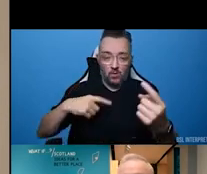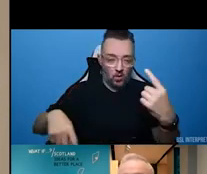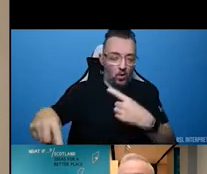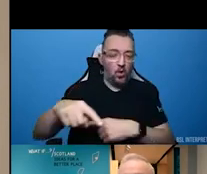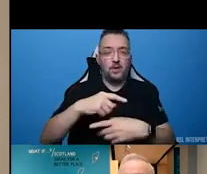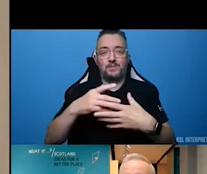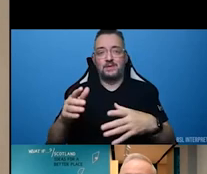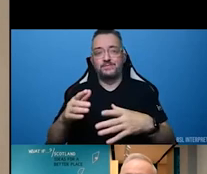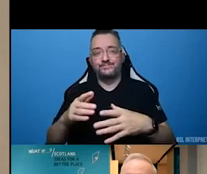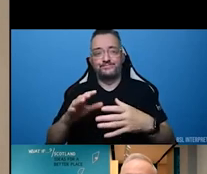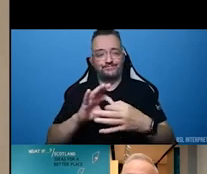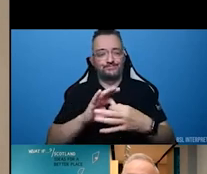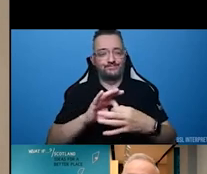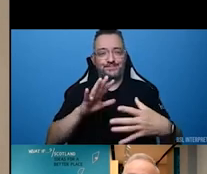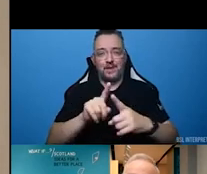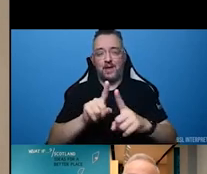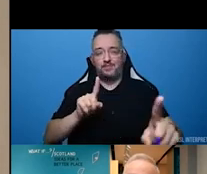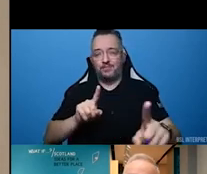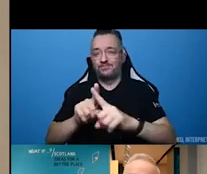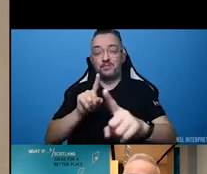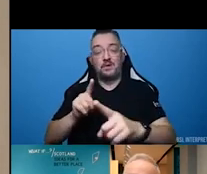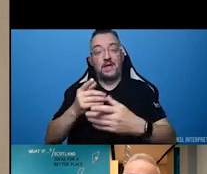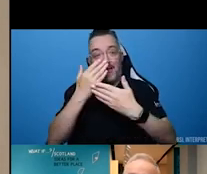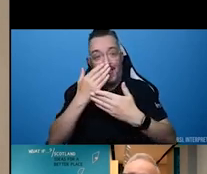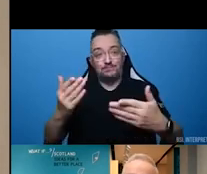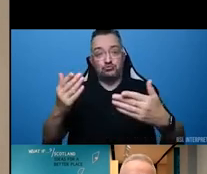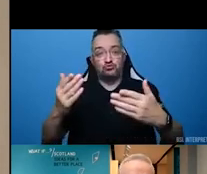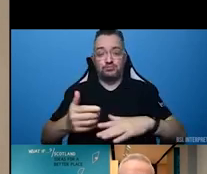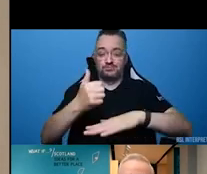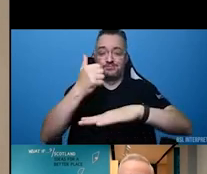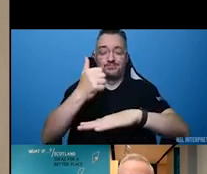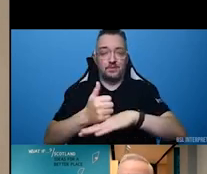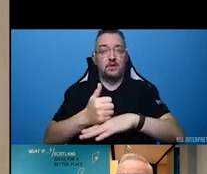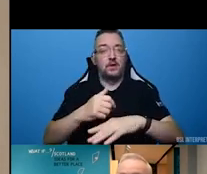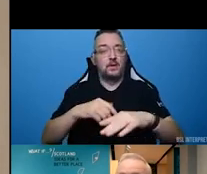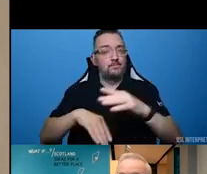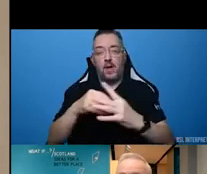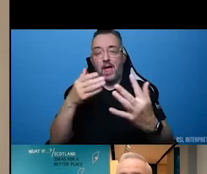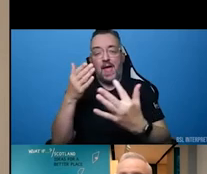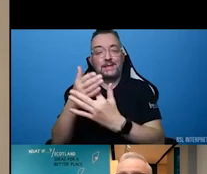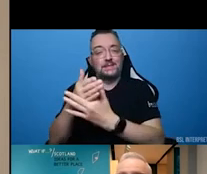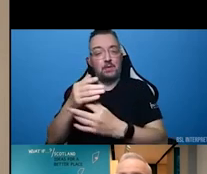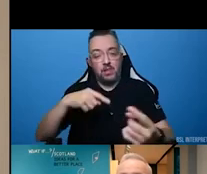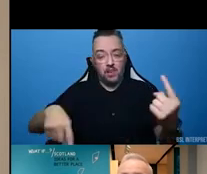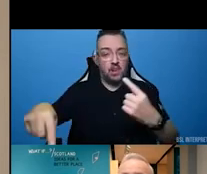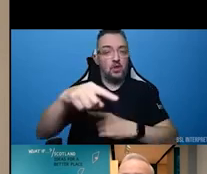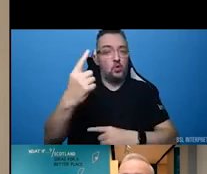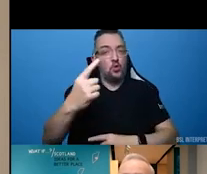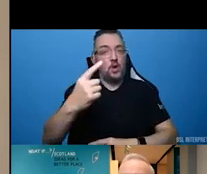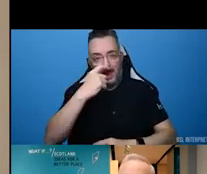much time apart, having an exhibition which is much more accessible to the people we'd be engaging with